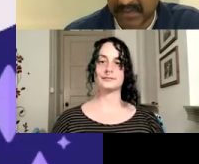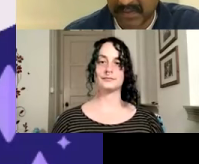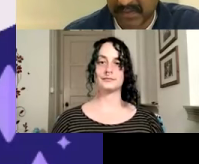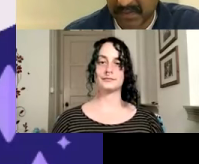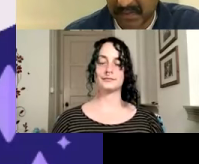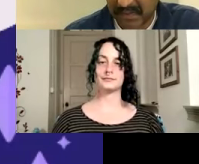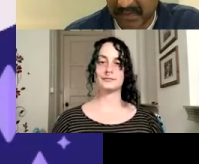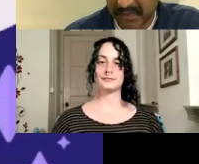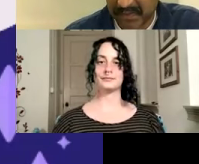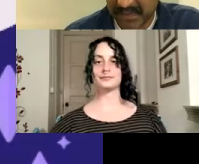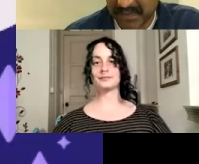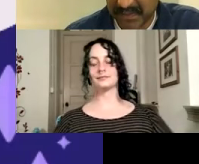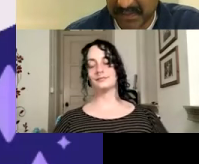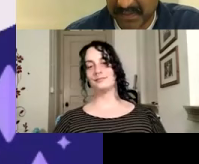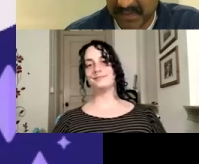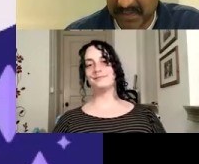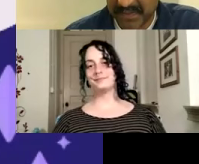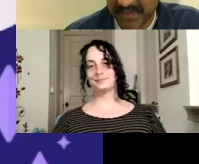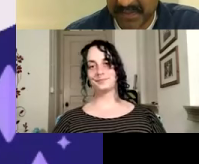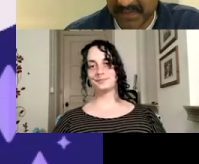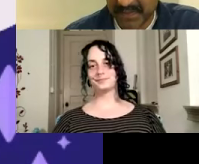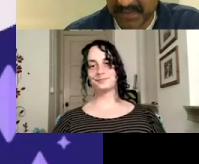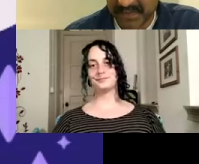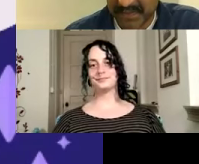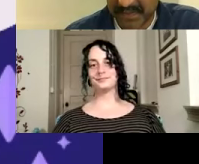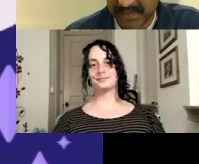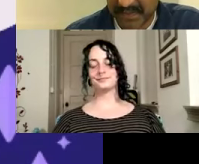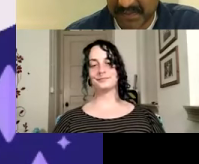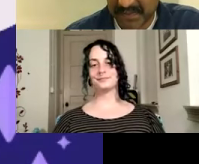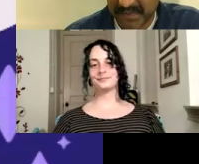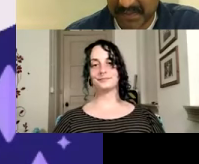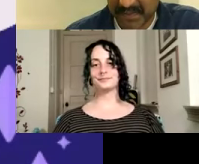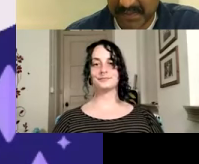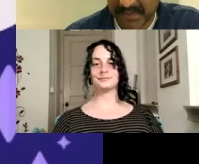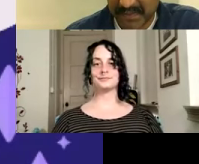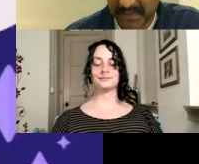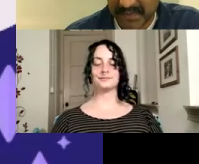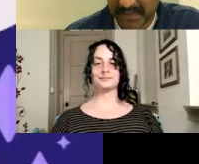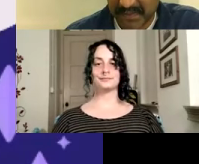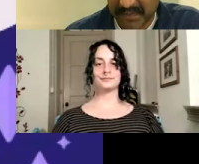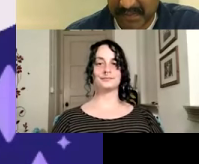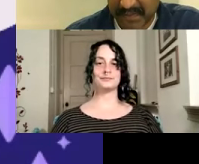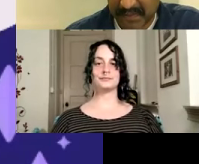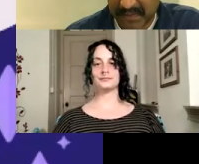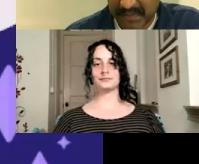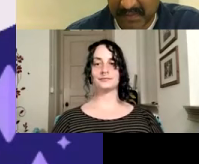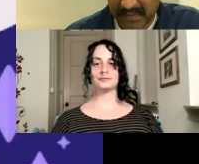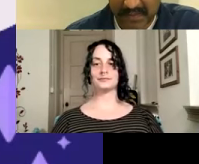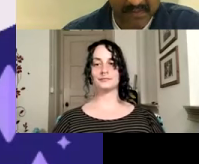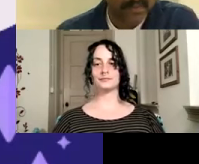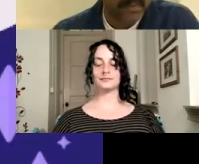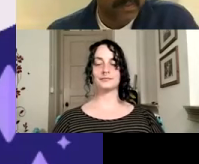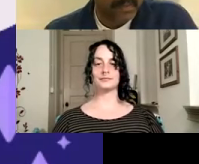event tonight. And thank you for coming. We really, really appreciate you. If you have something that you'd like to see in a